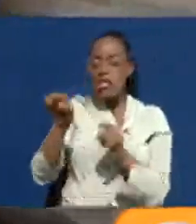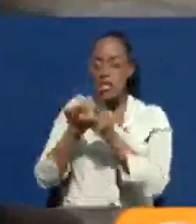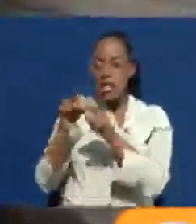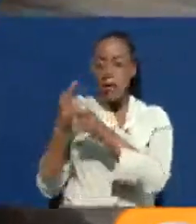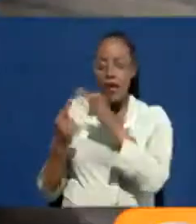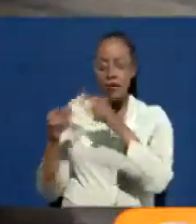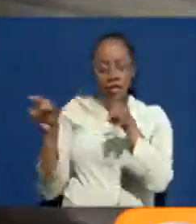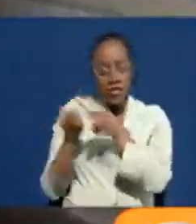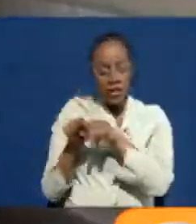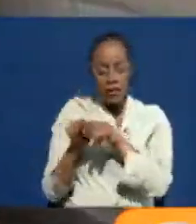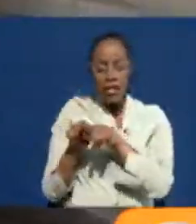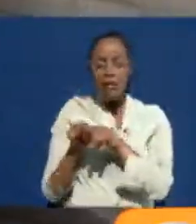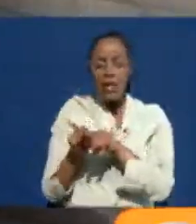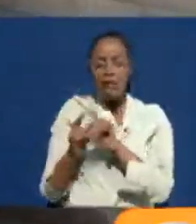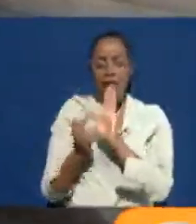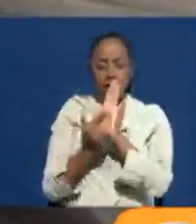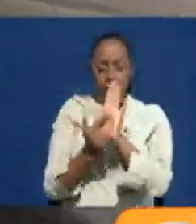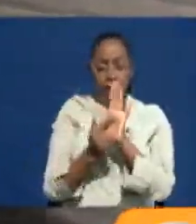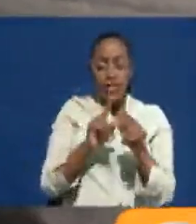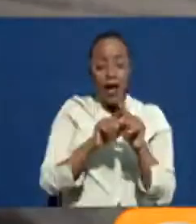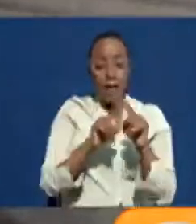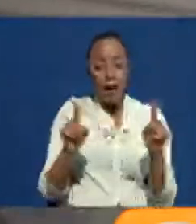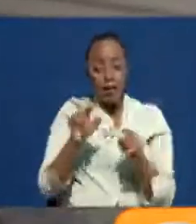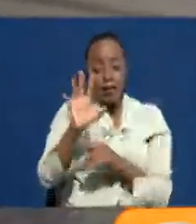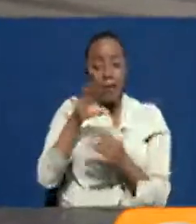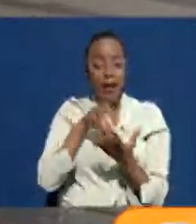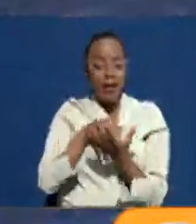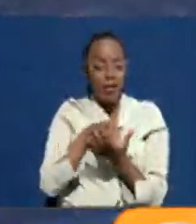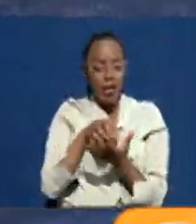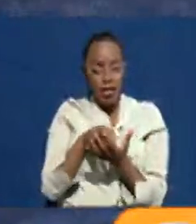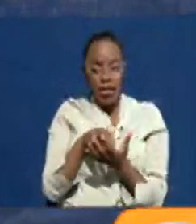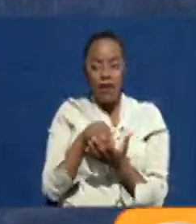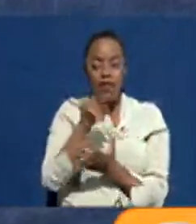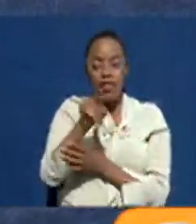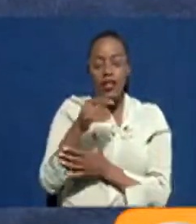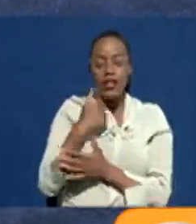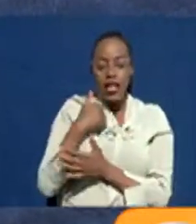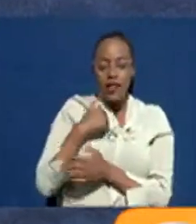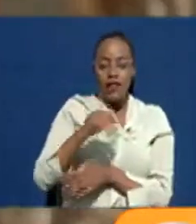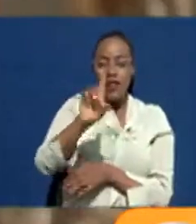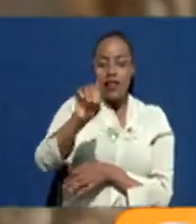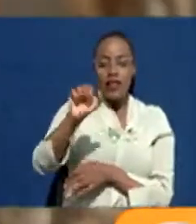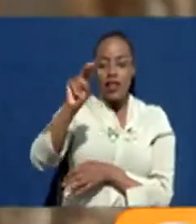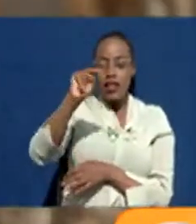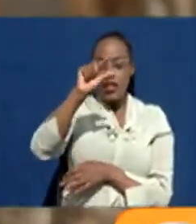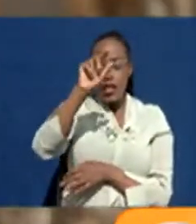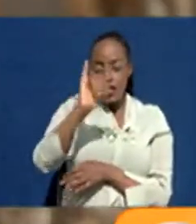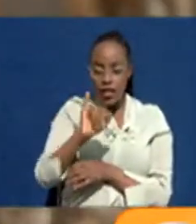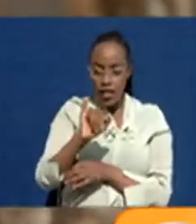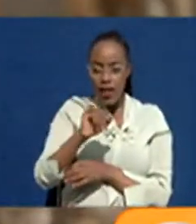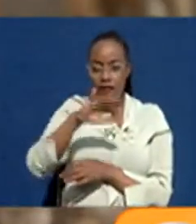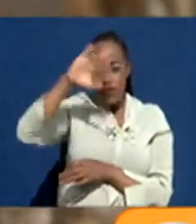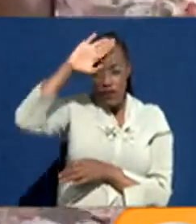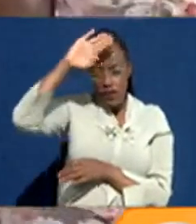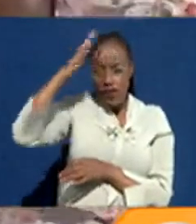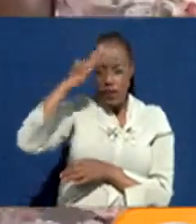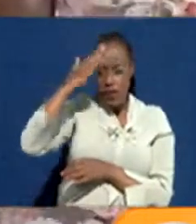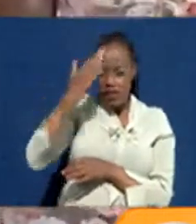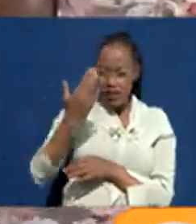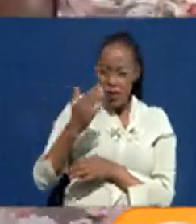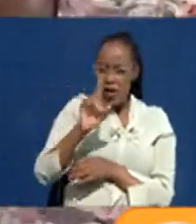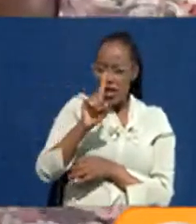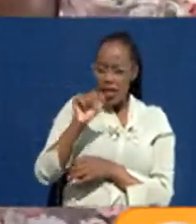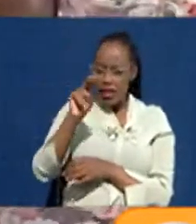experienced similar signs and symptoms, but in his case, it was dengue fever. First of all, I didn't know dengue fever could be